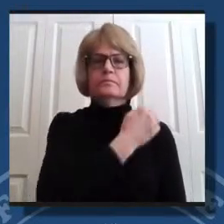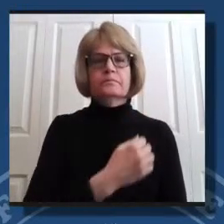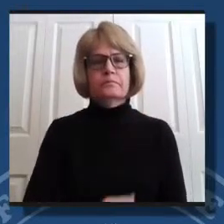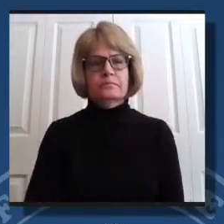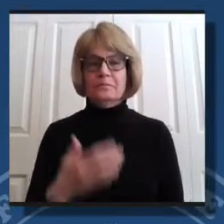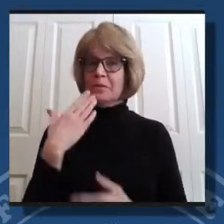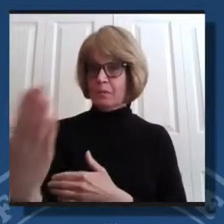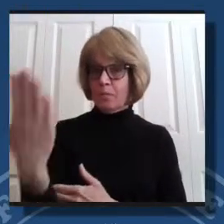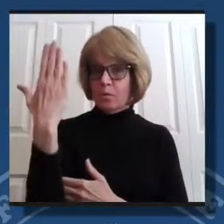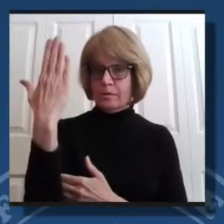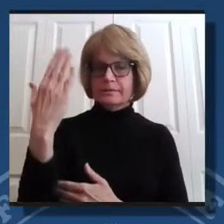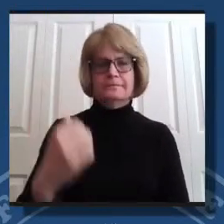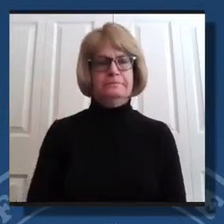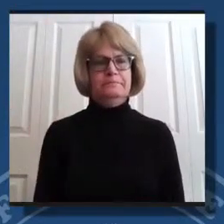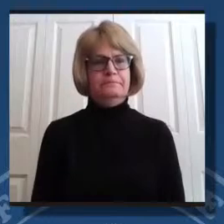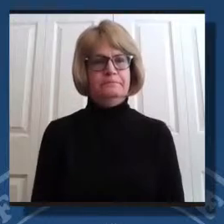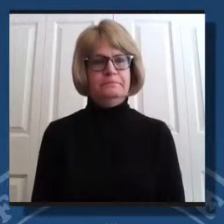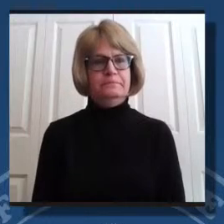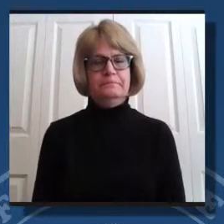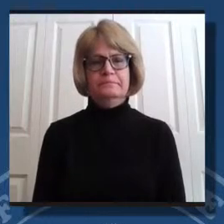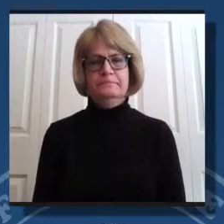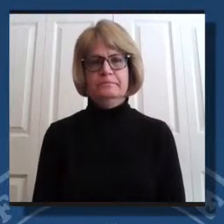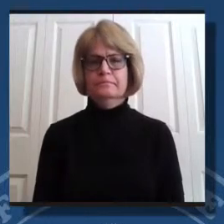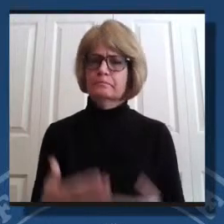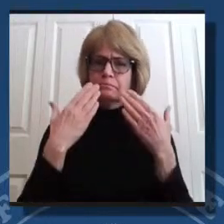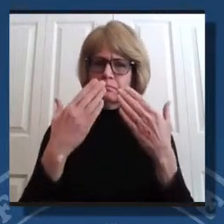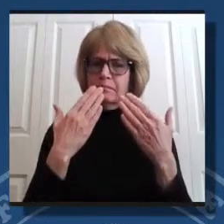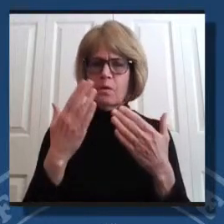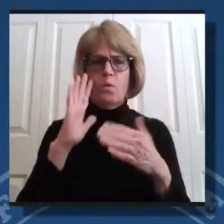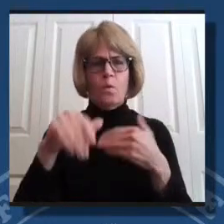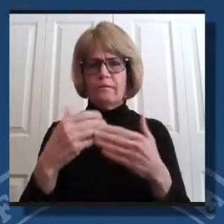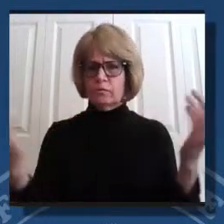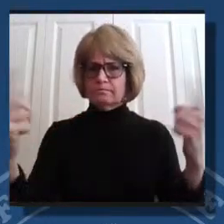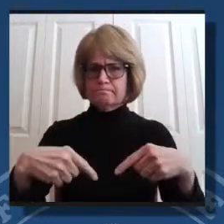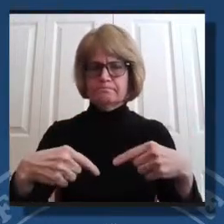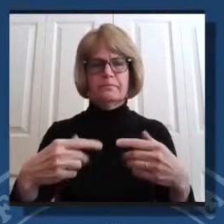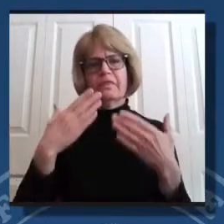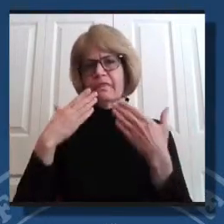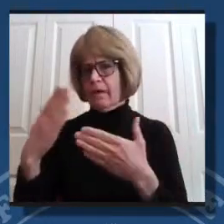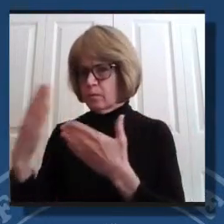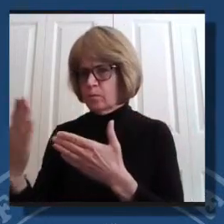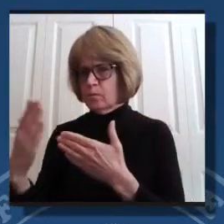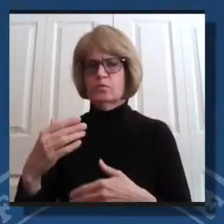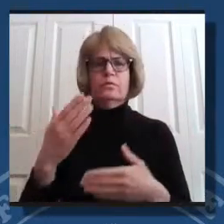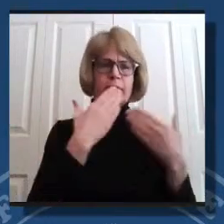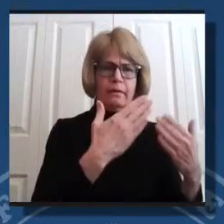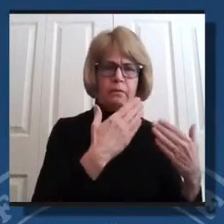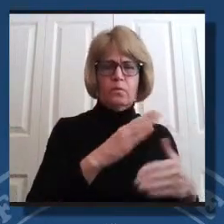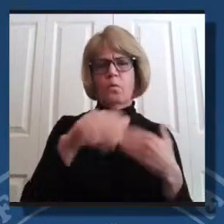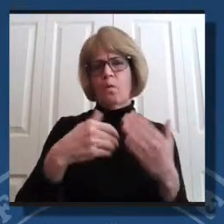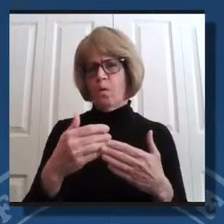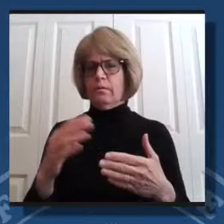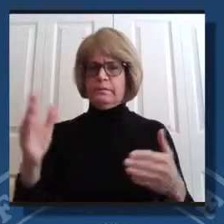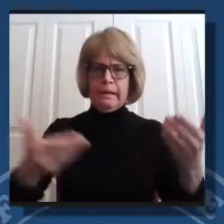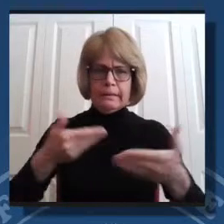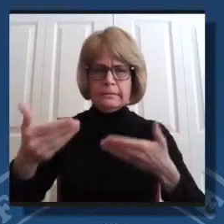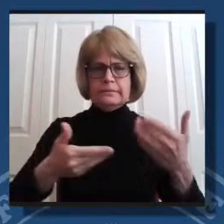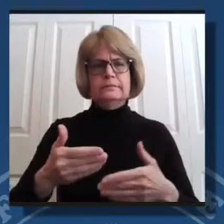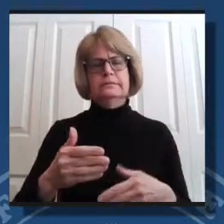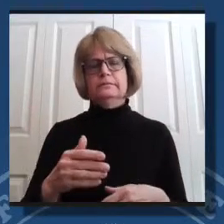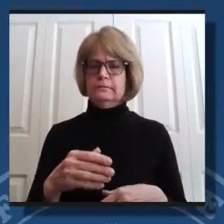Good morning. Again, thank you all for being here. Governor Carney, Secretary Majeski, and all of our distinguished guests, members of the General